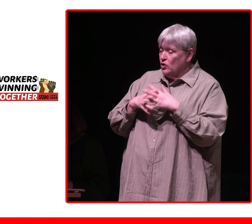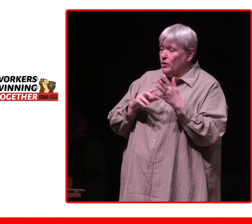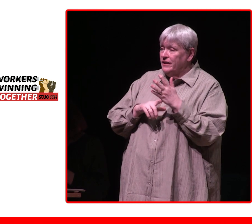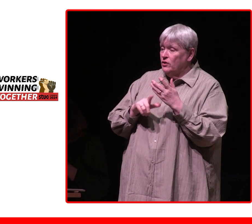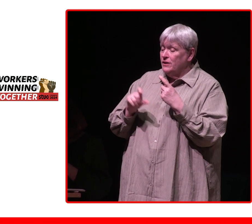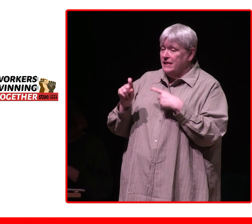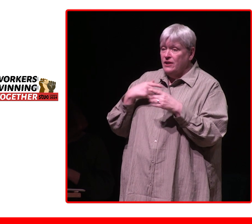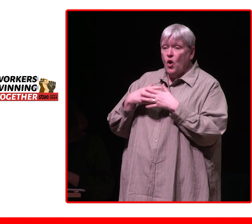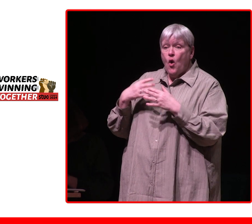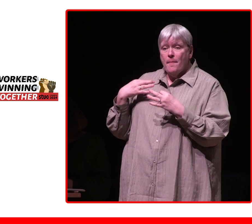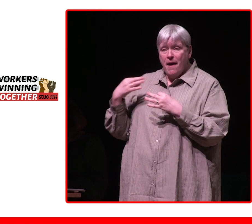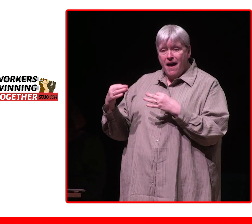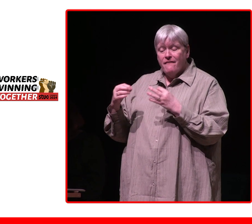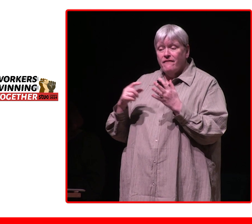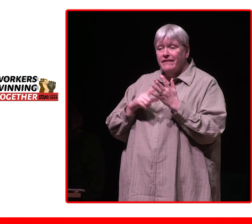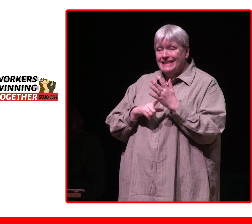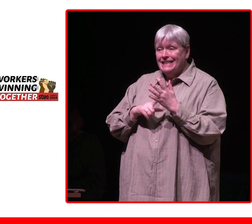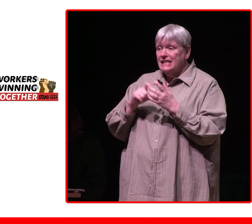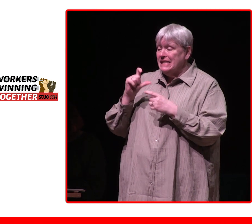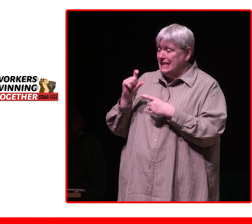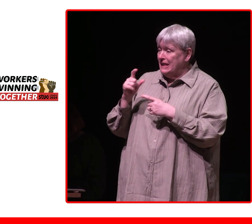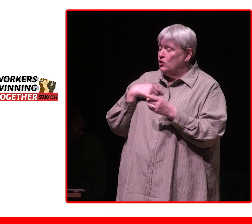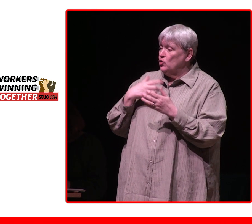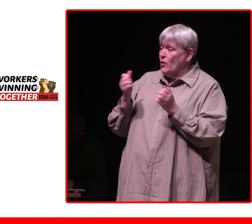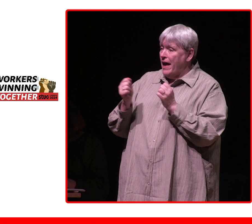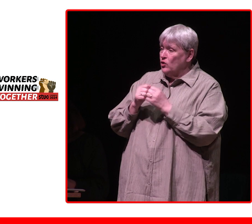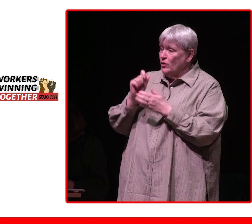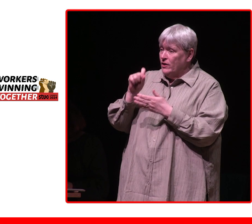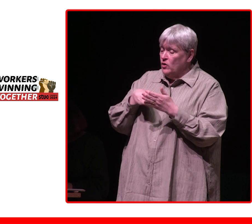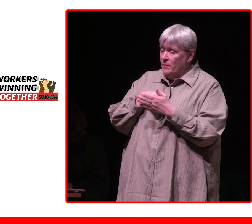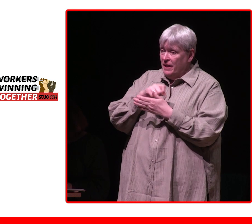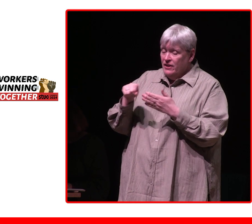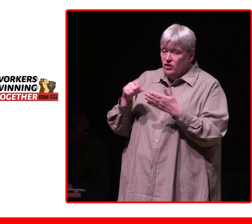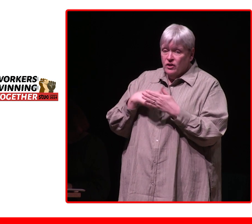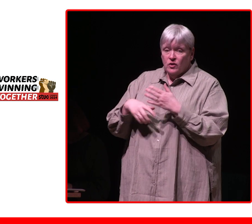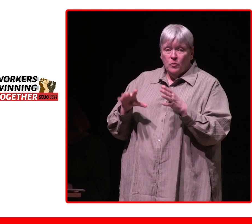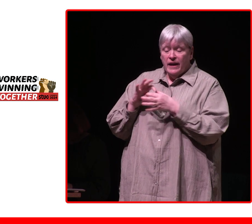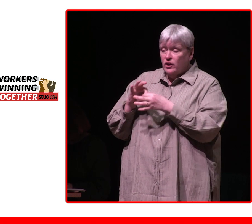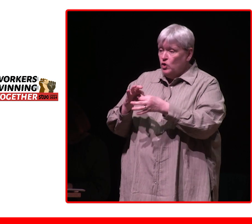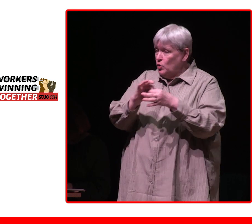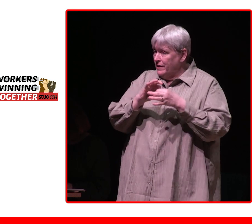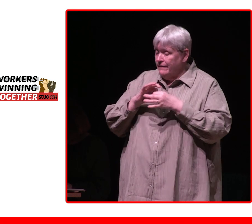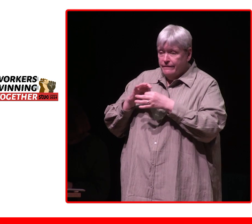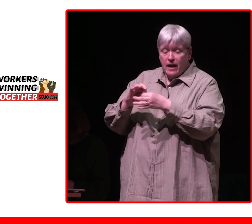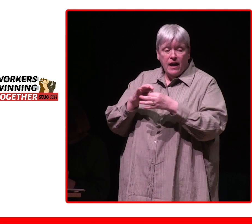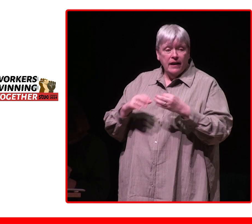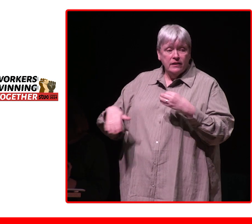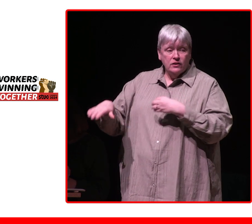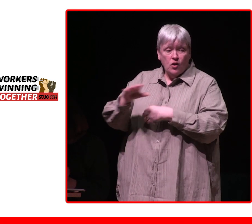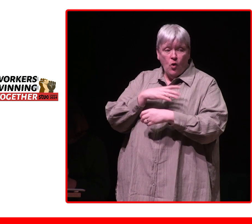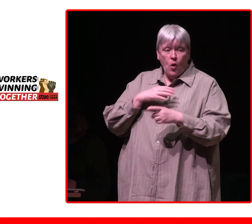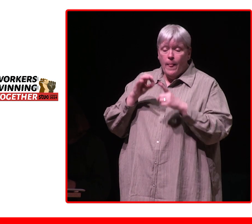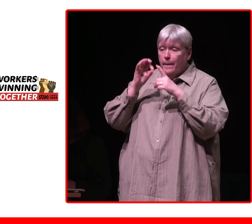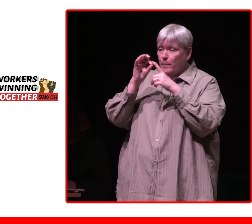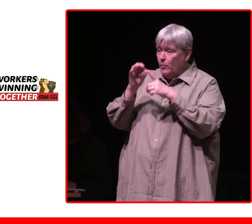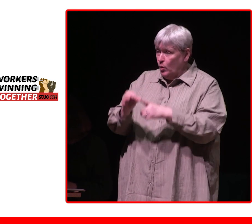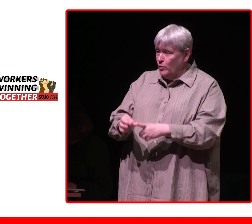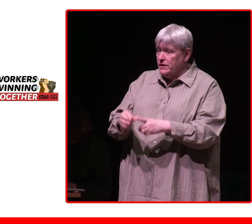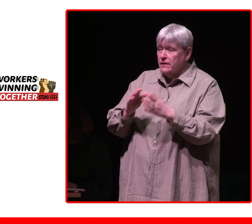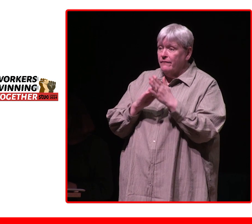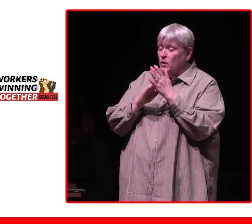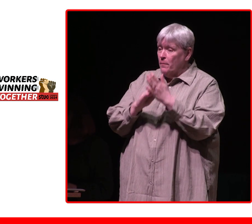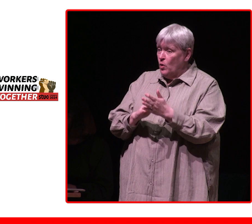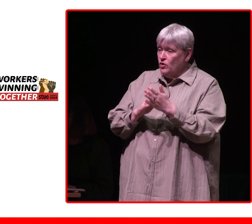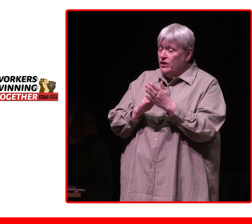the Trades Council, to agree to remission. We are unified in all the proposers of motion in